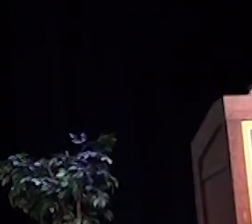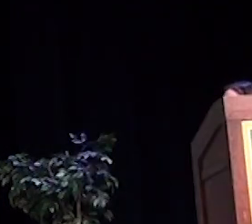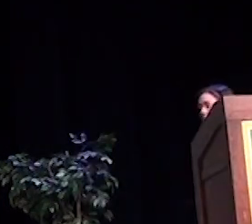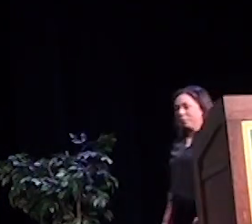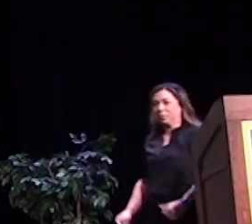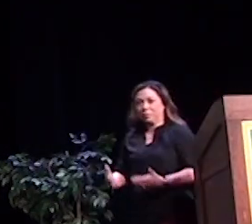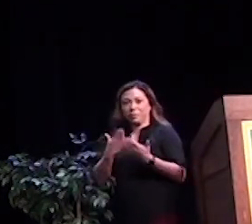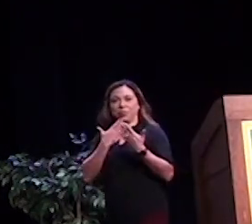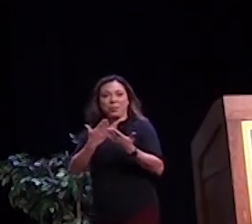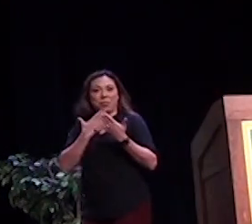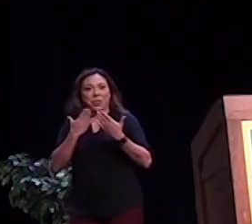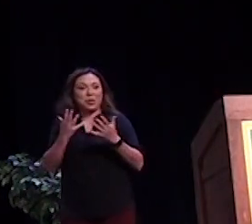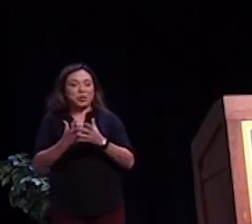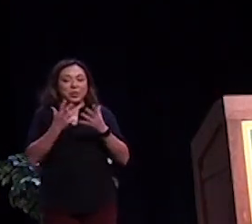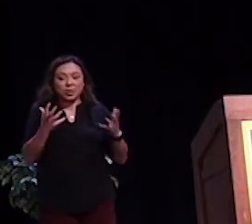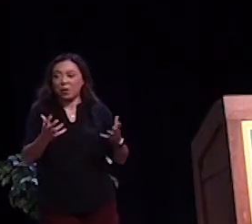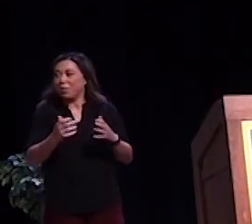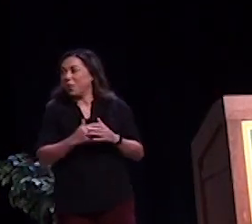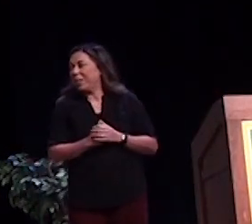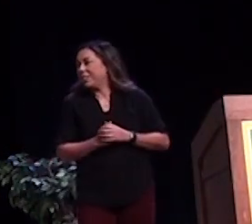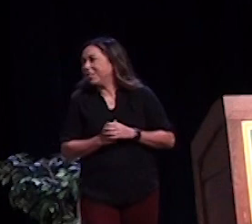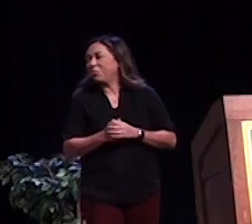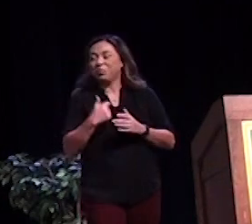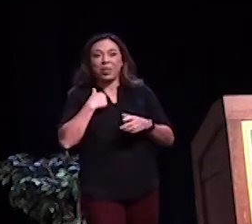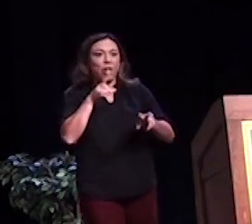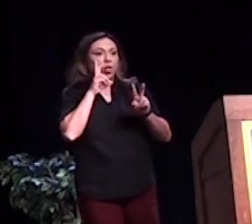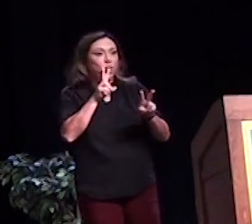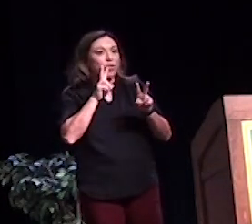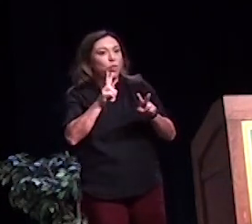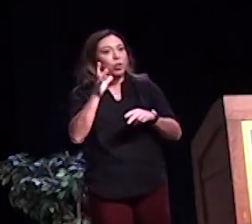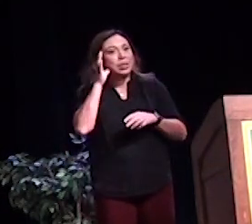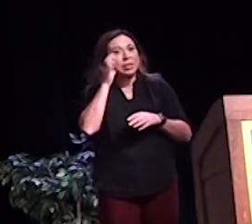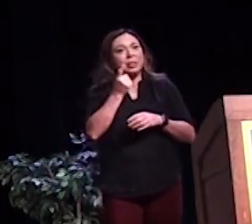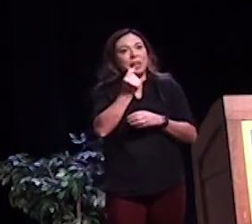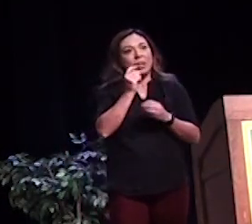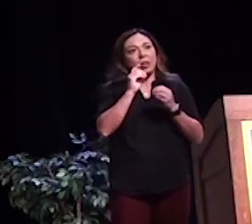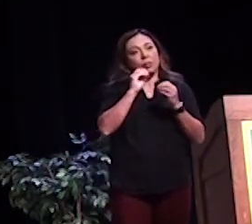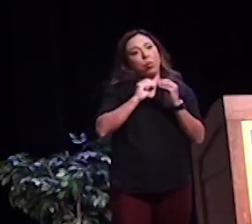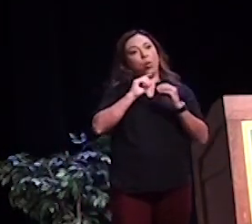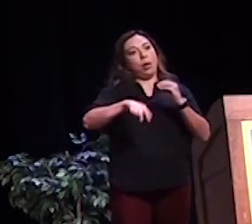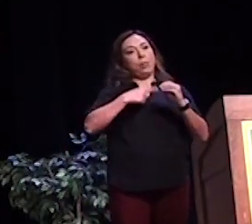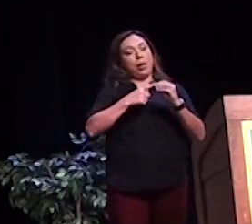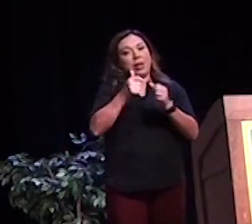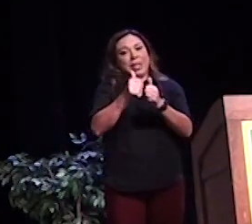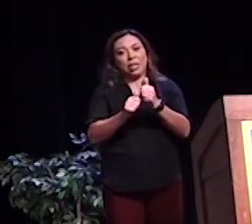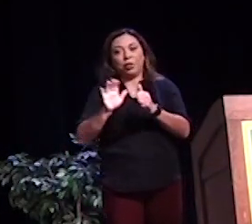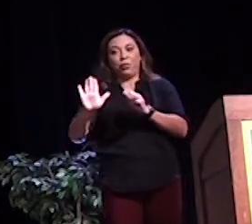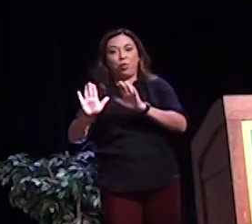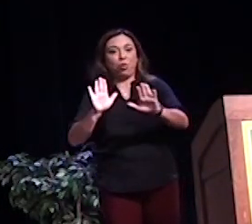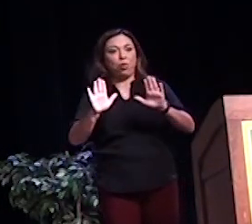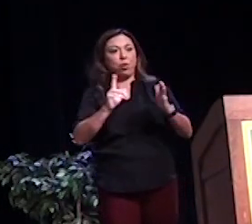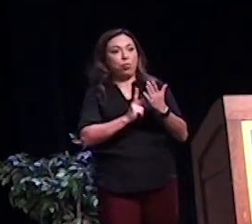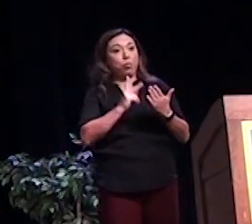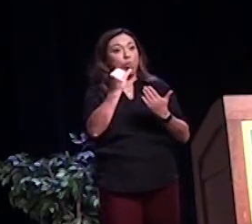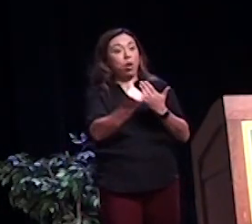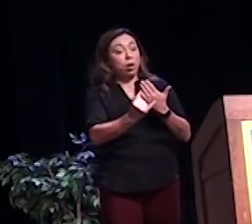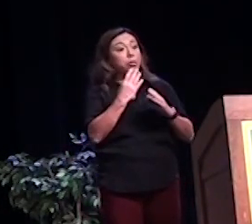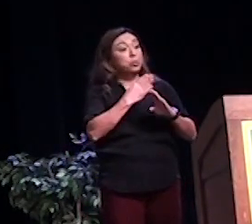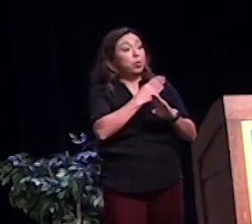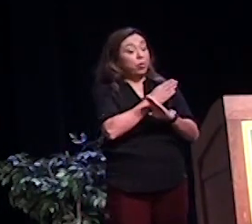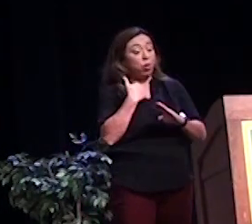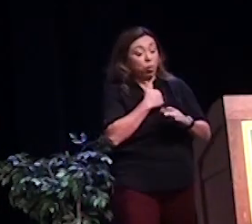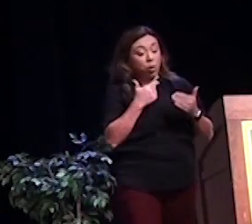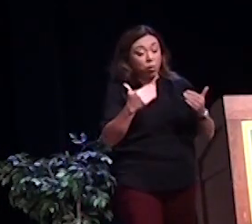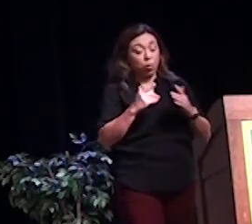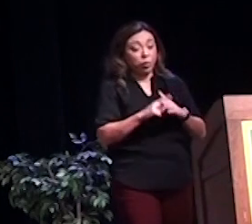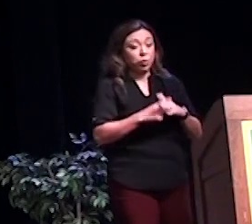Thank you all so much. I look forward to hearing a little bit more about each one of your projects. But before we get into